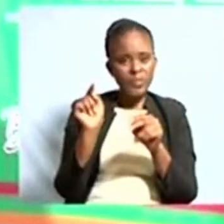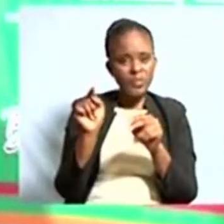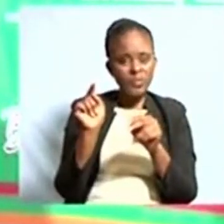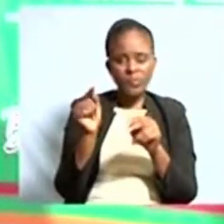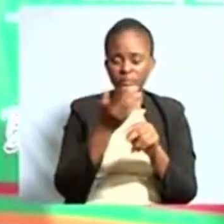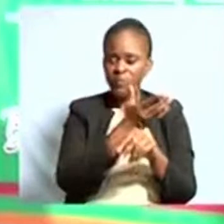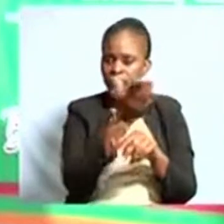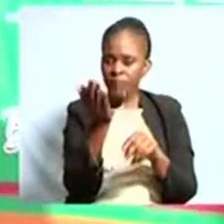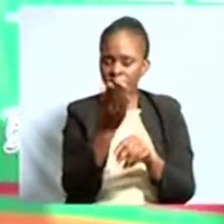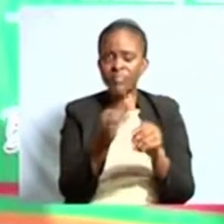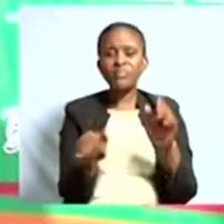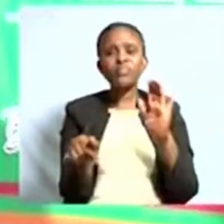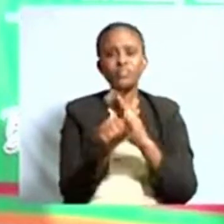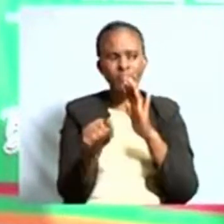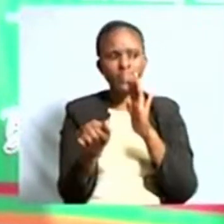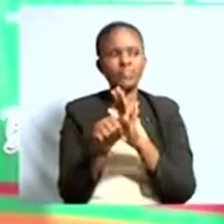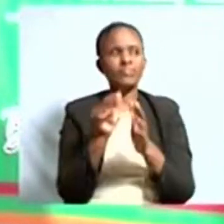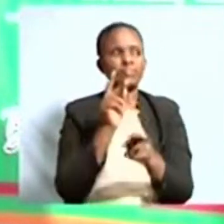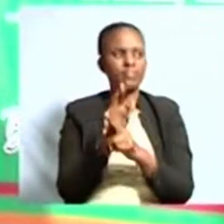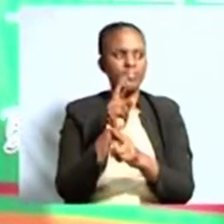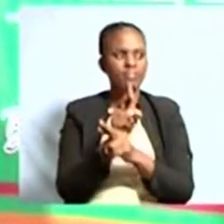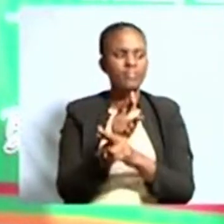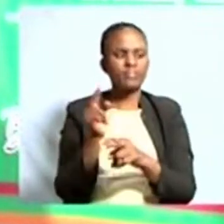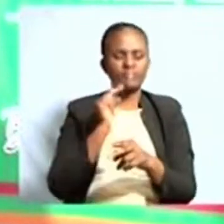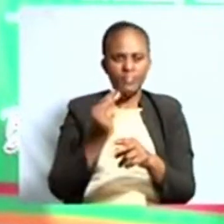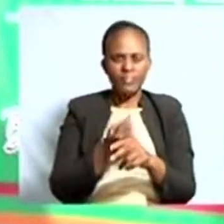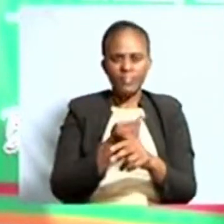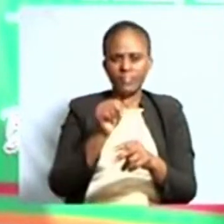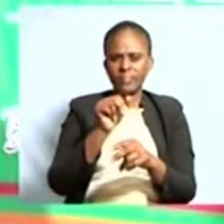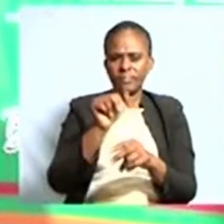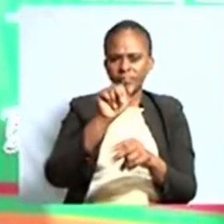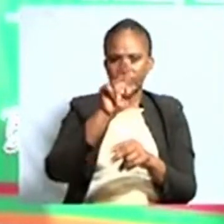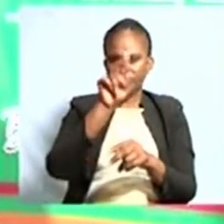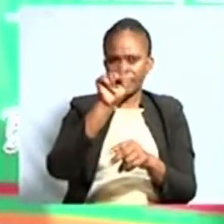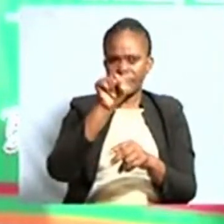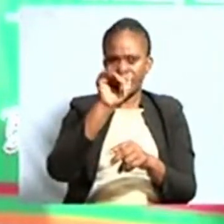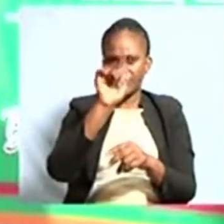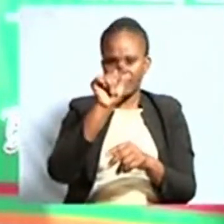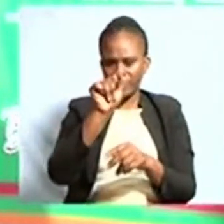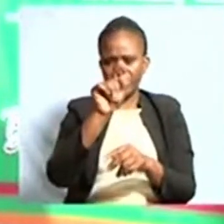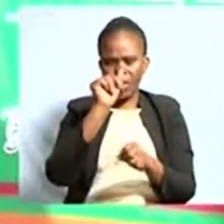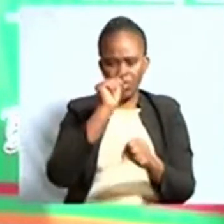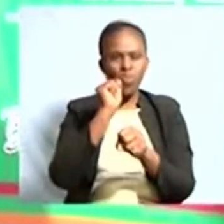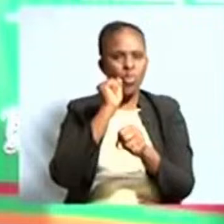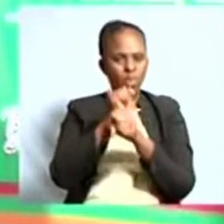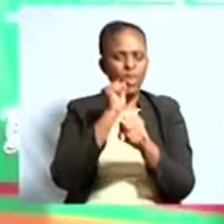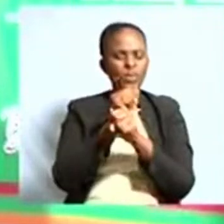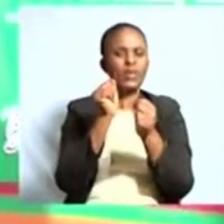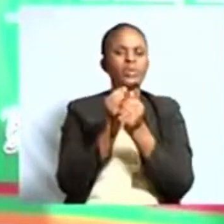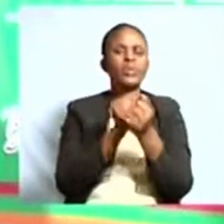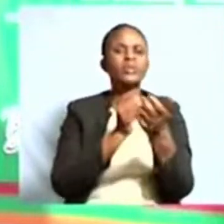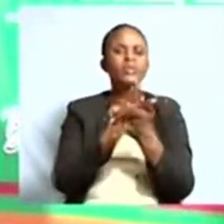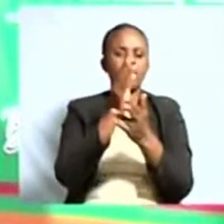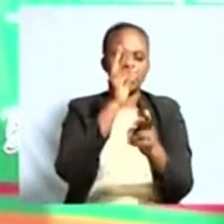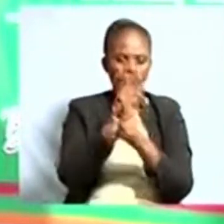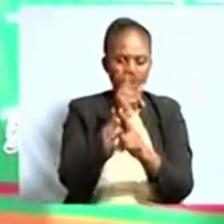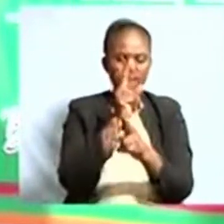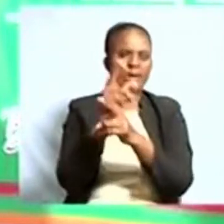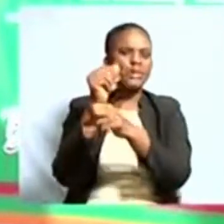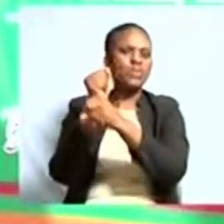these are private rights. And as a unit, we usually work with the right holders. So without right